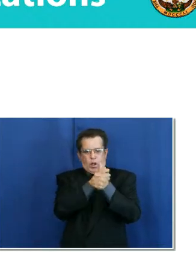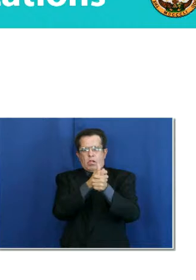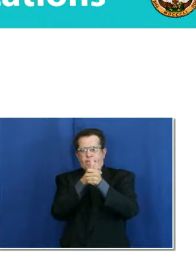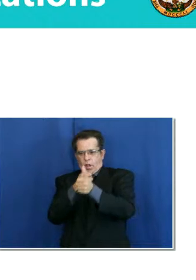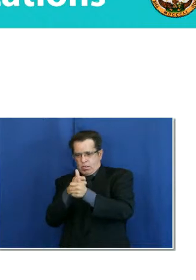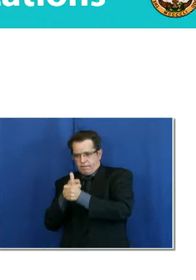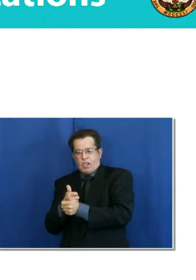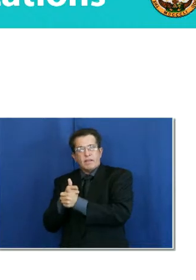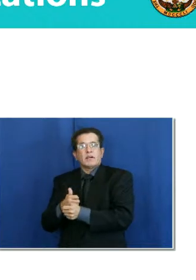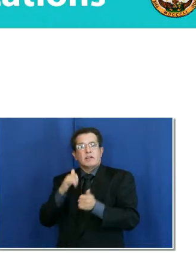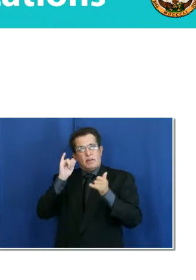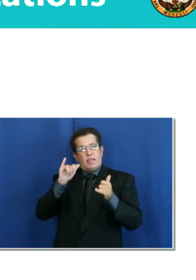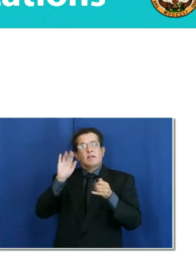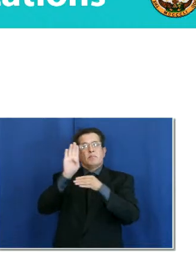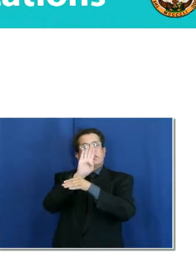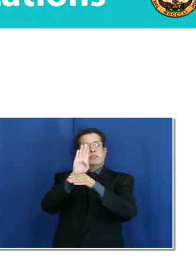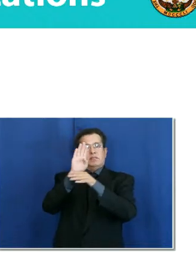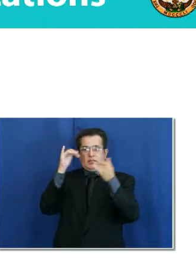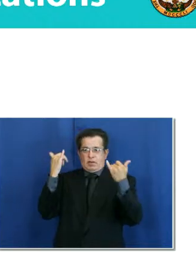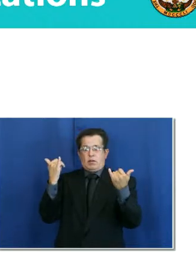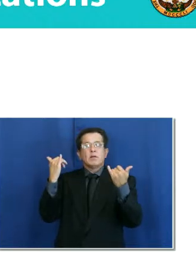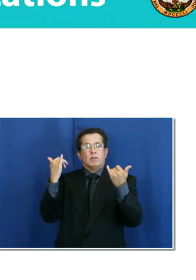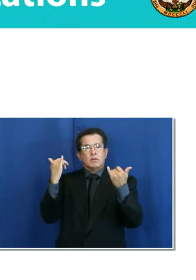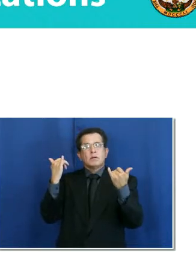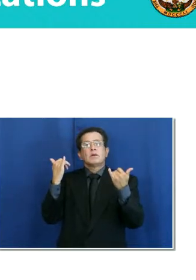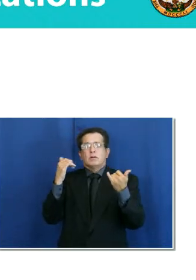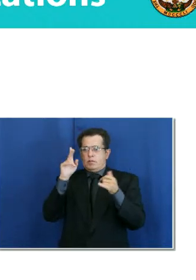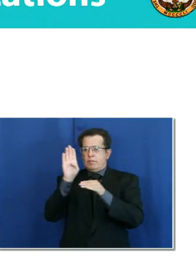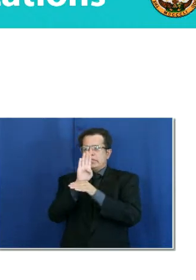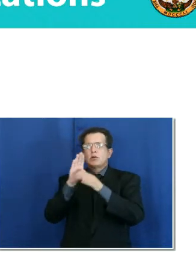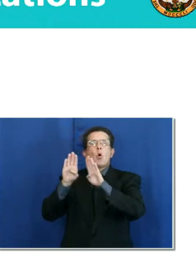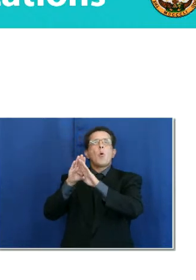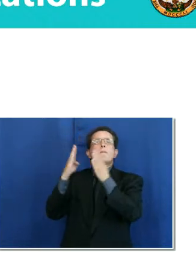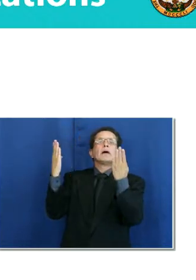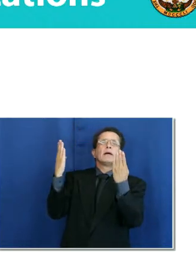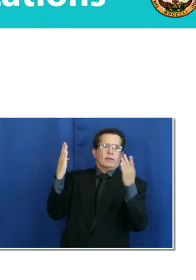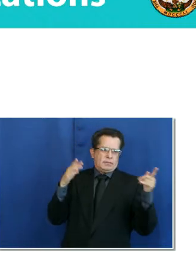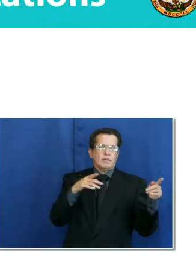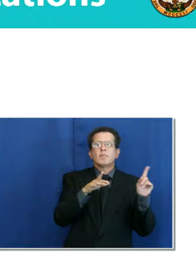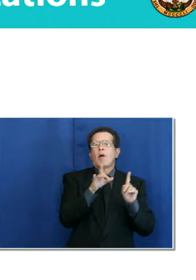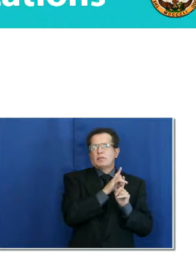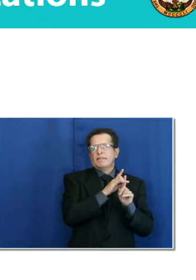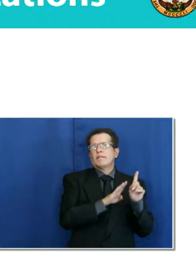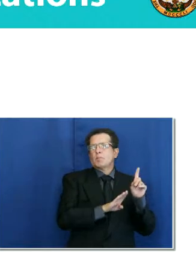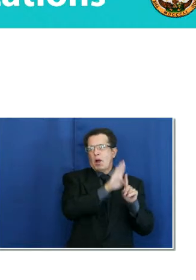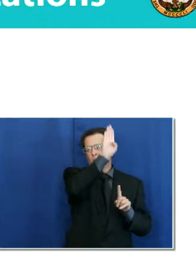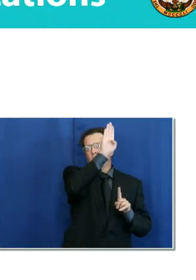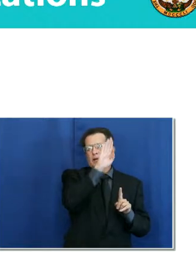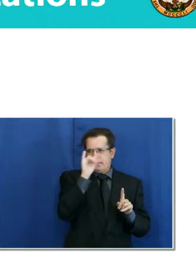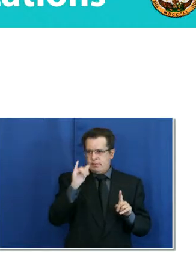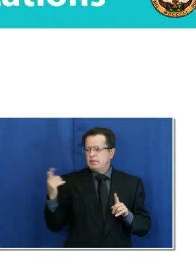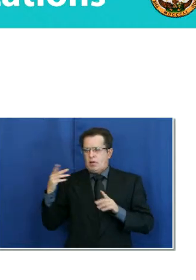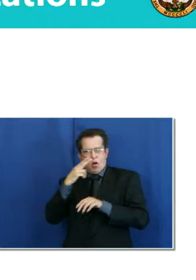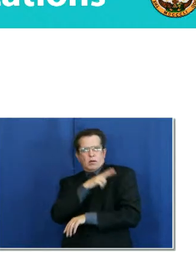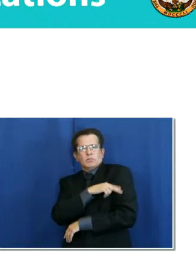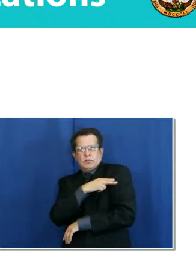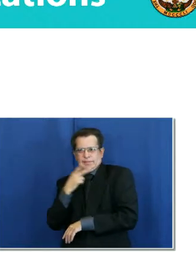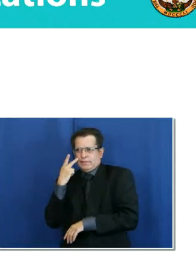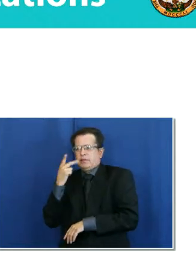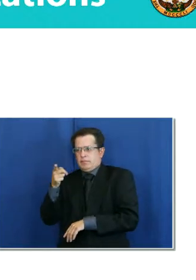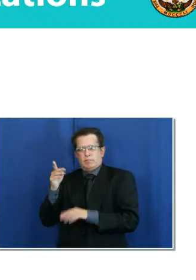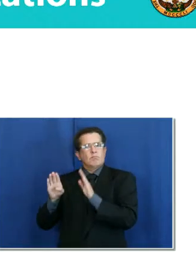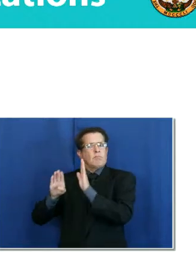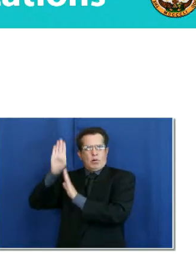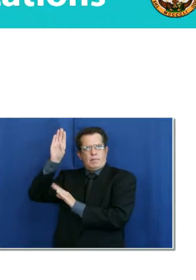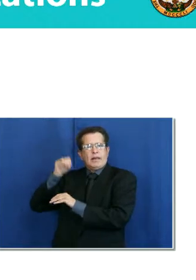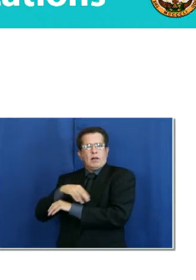When the business restrictions were eased, the positive cases increased, as did the hospitalizations and sadly the COVID deaths. When